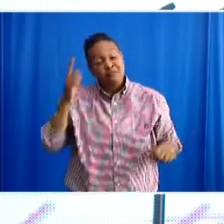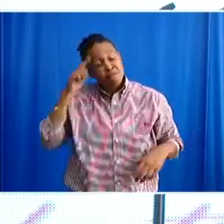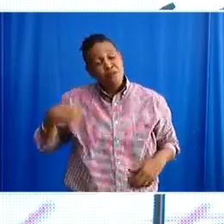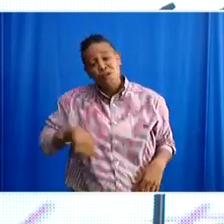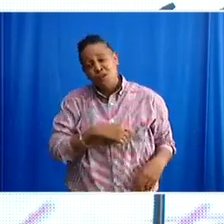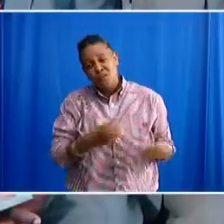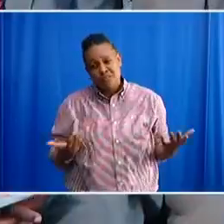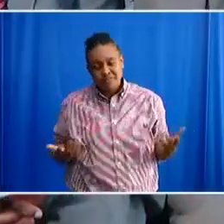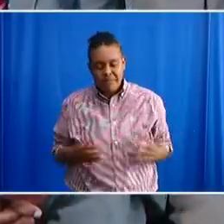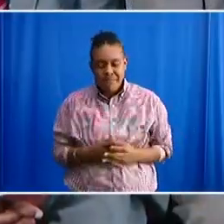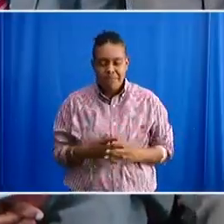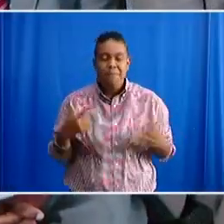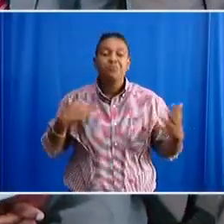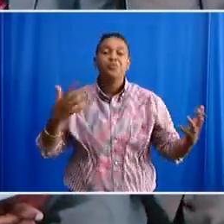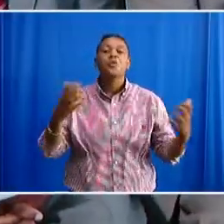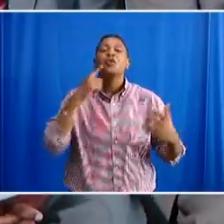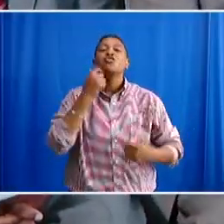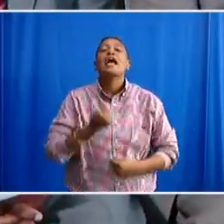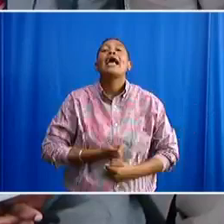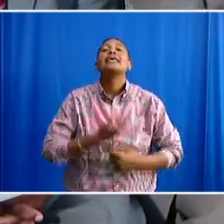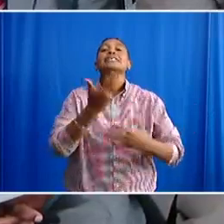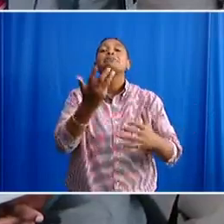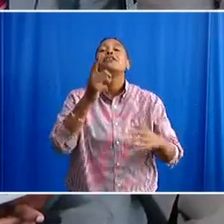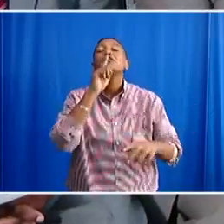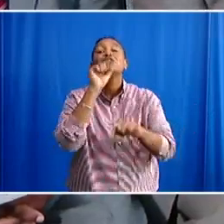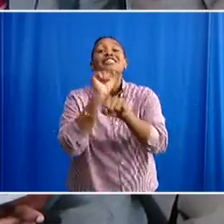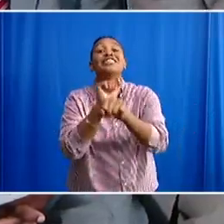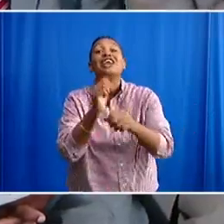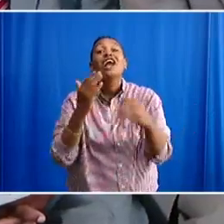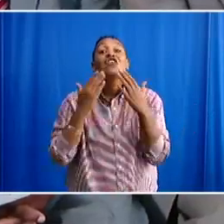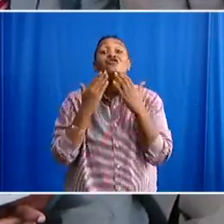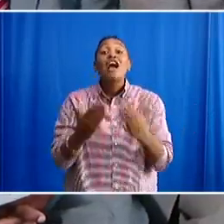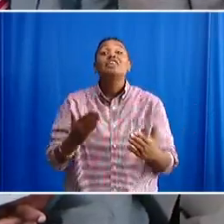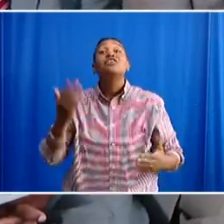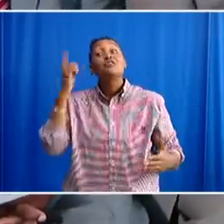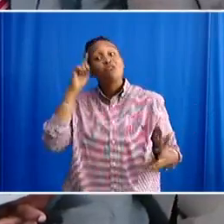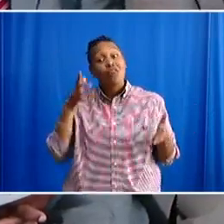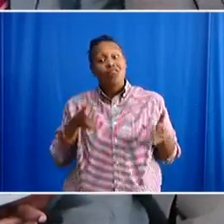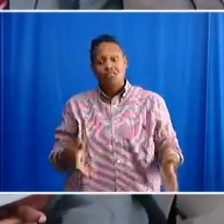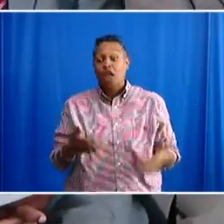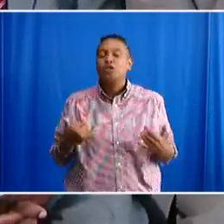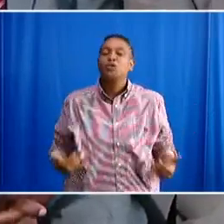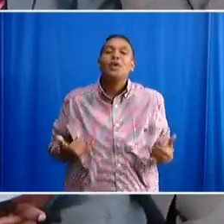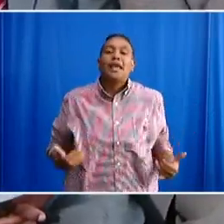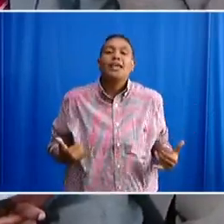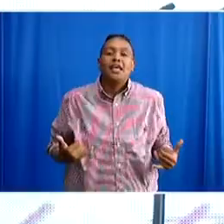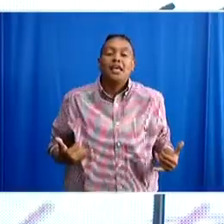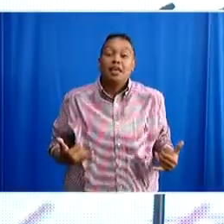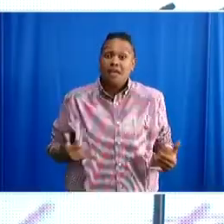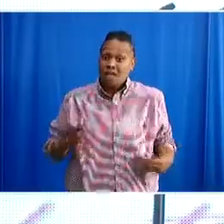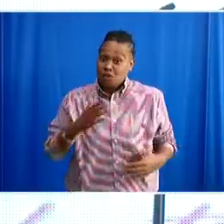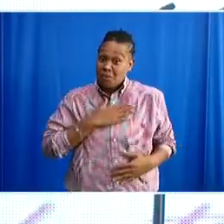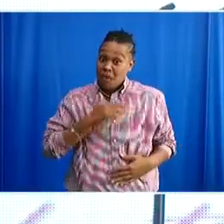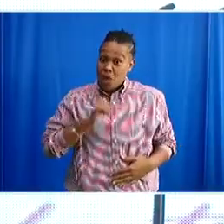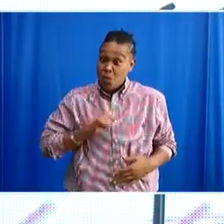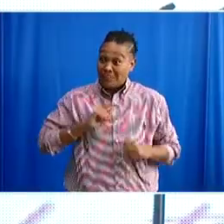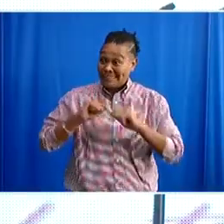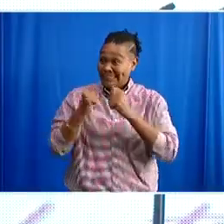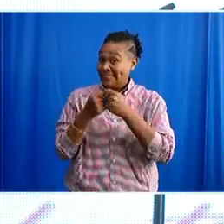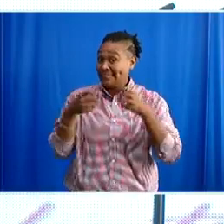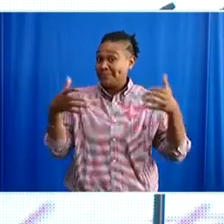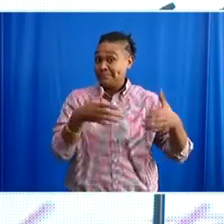us. I want to express sincere gratitude for being here today. And to my own